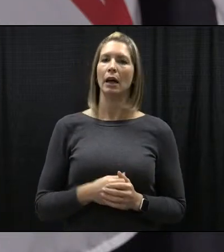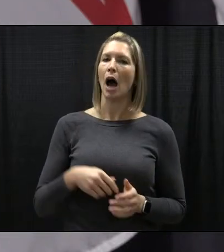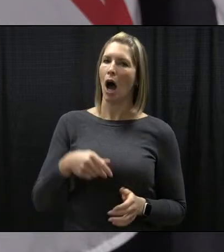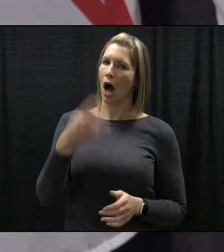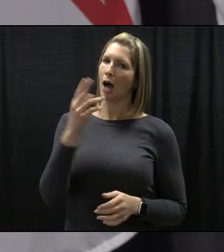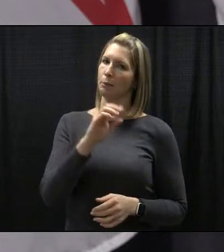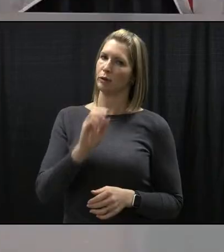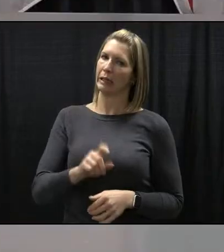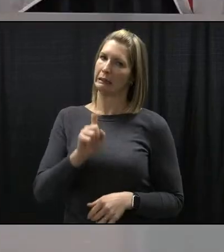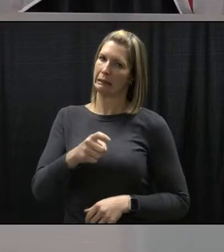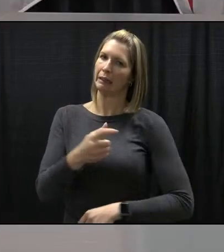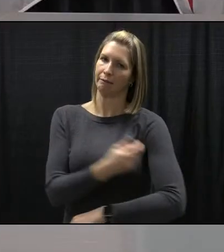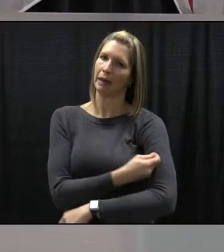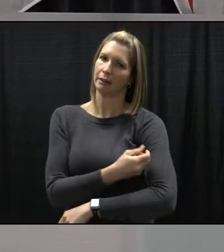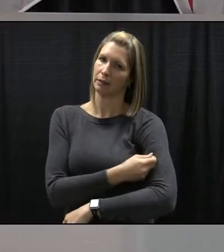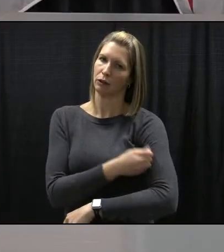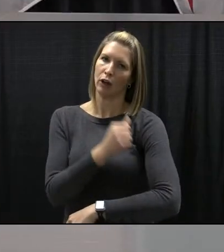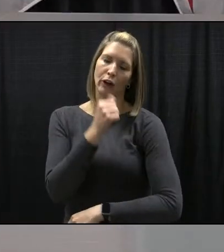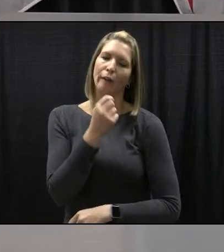protected.